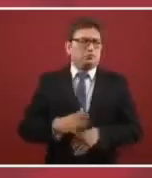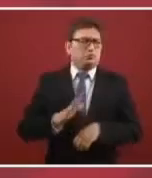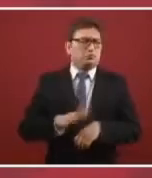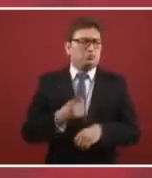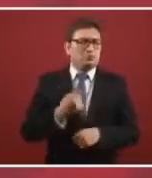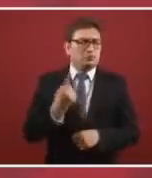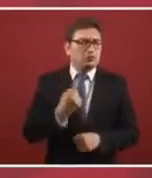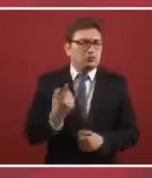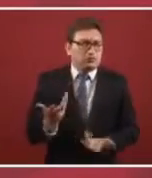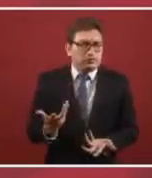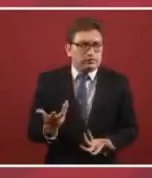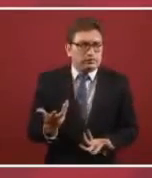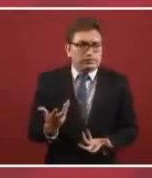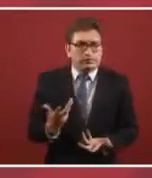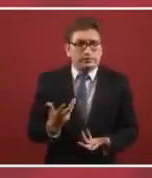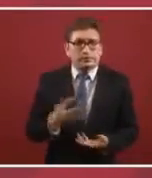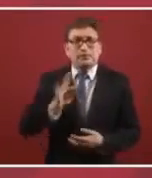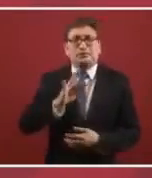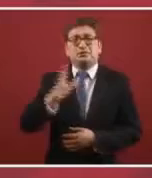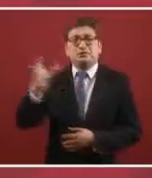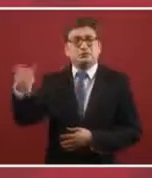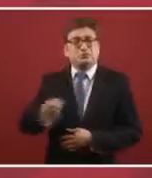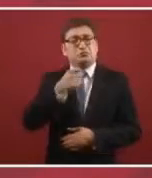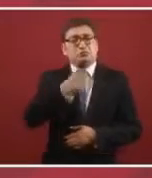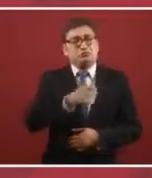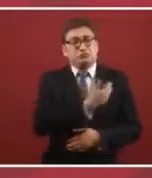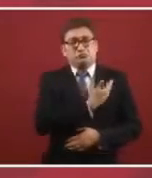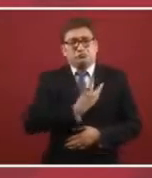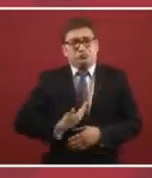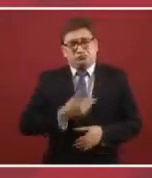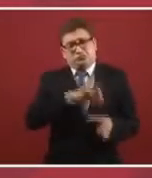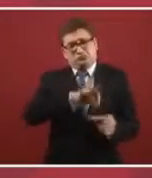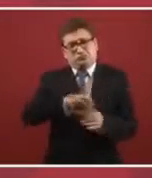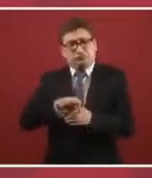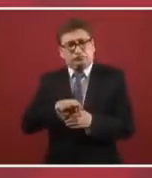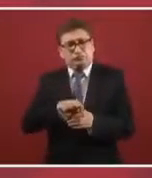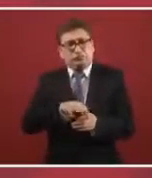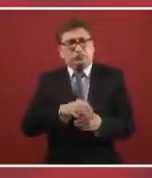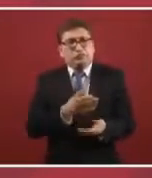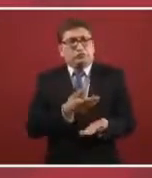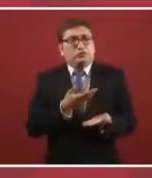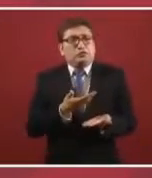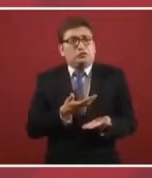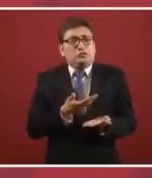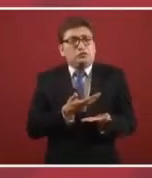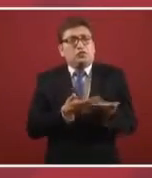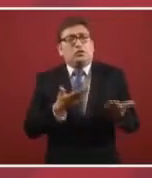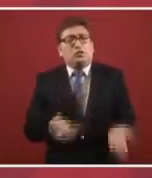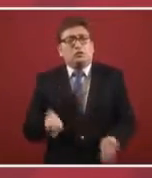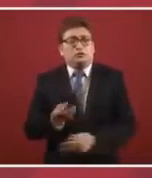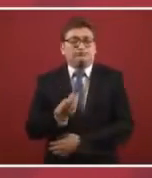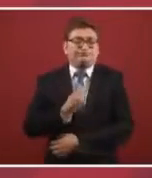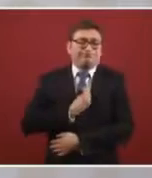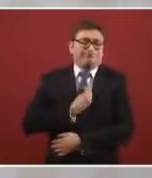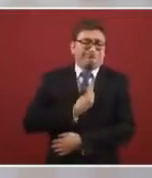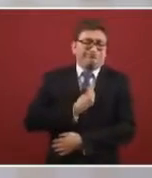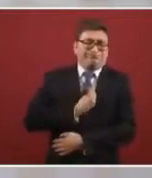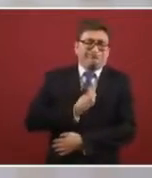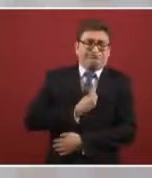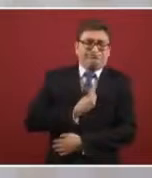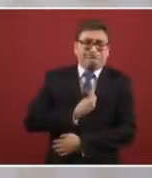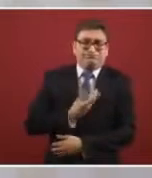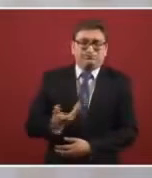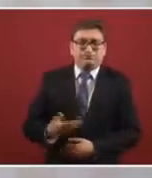not, ya me eligieron, they've elected me, ahora now se aguantan. they're going to have to tolerate me.